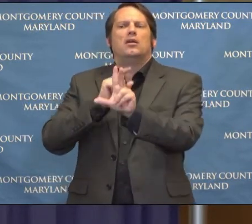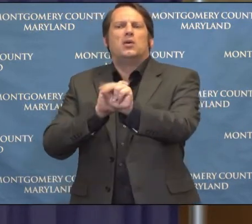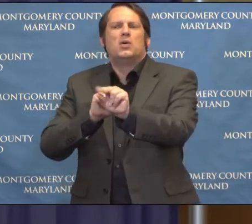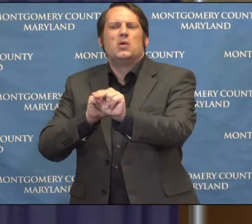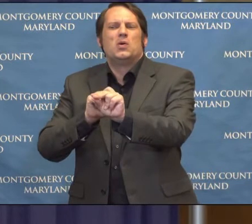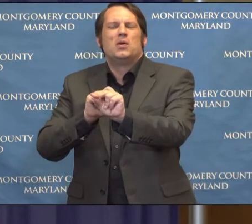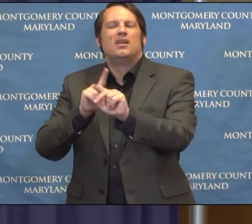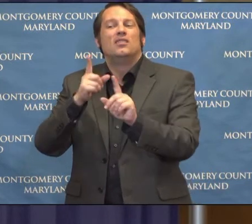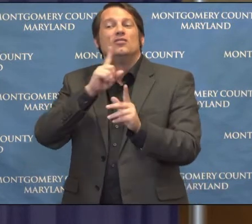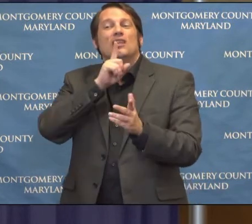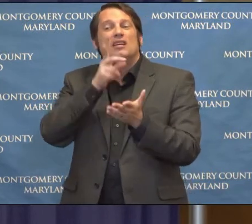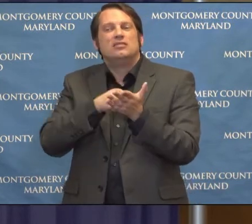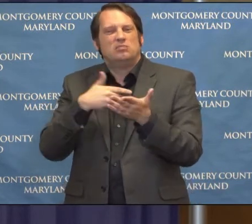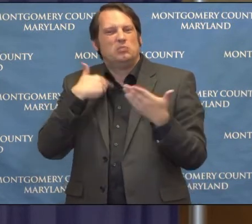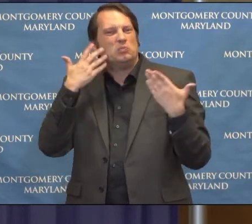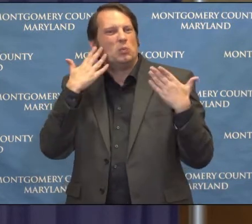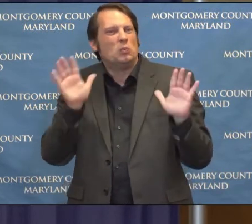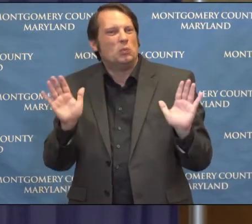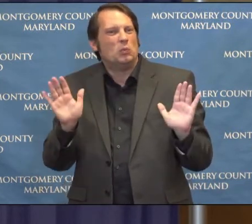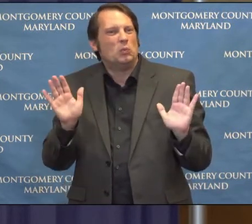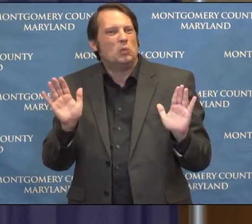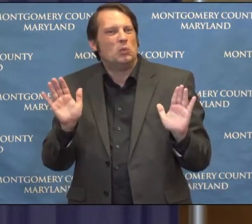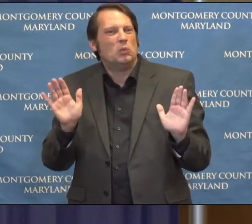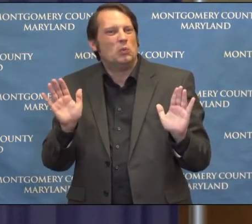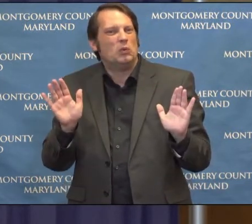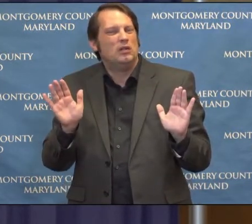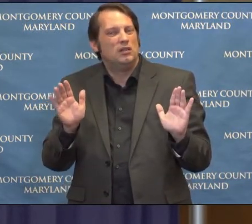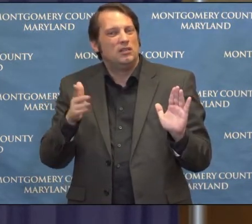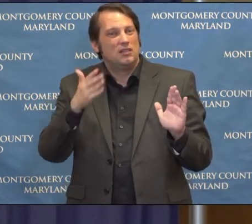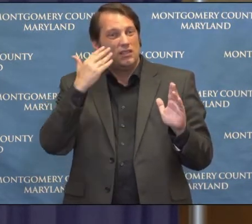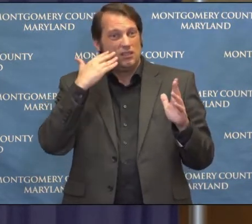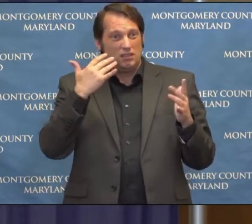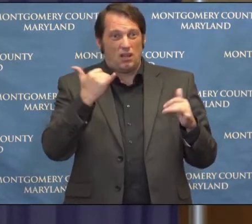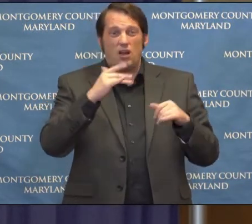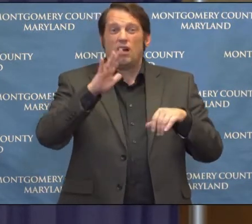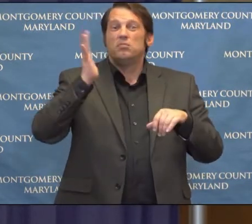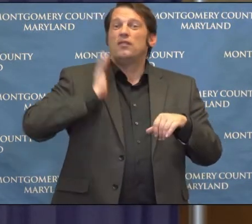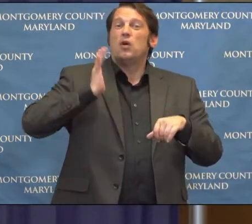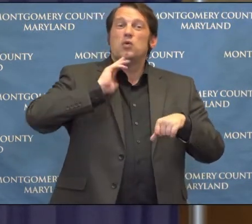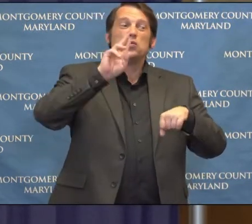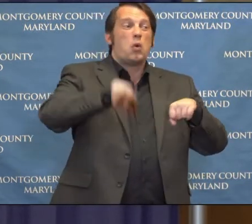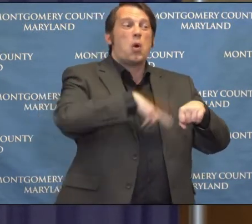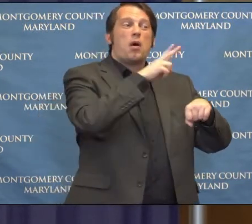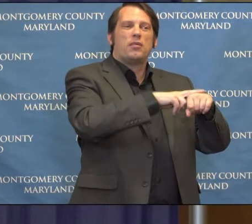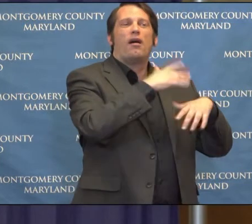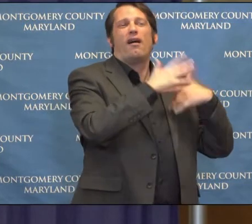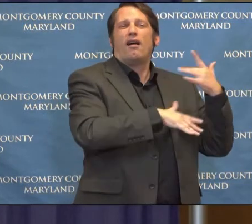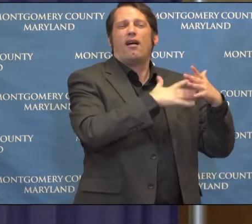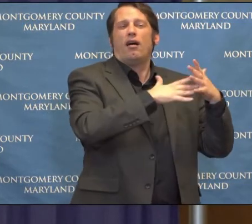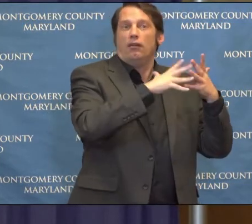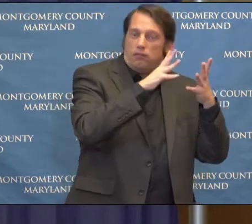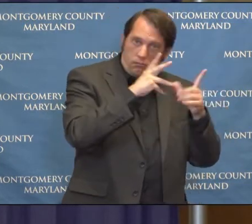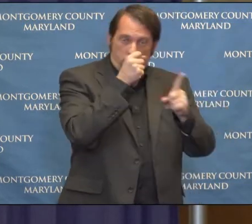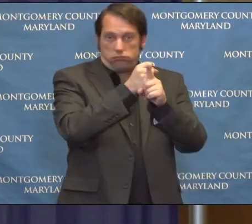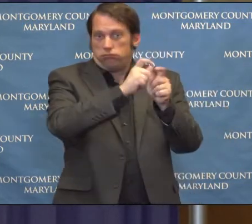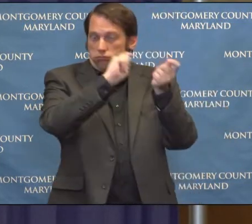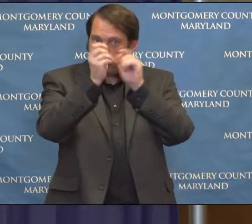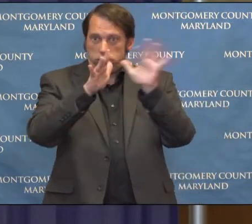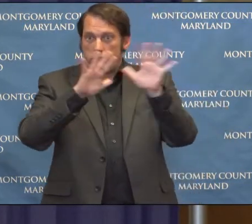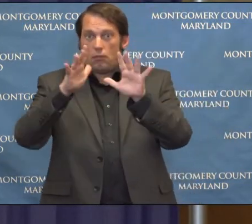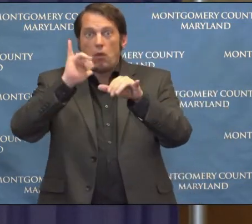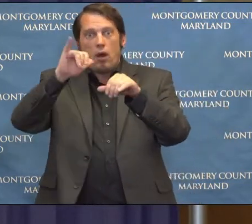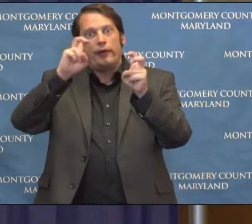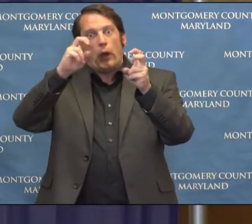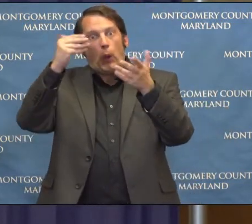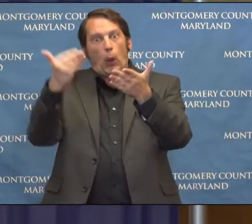normal will look like and be defined is by the sum total of all of our actions collectively. There's going to be a